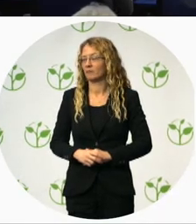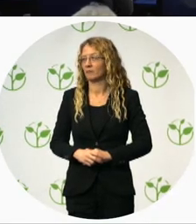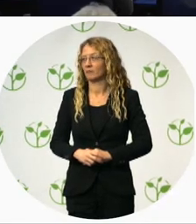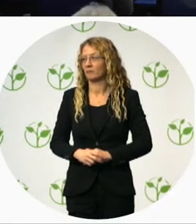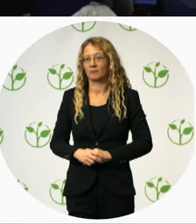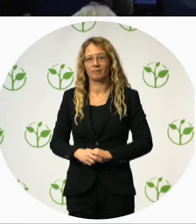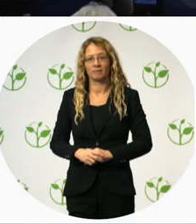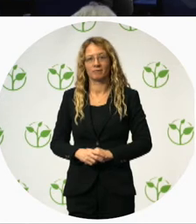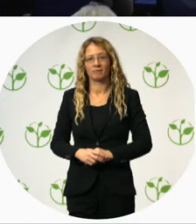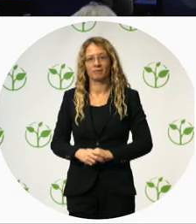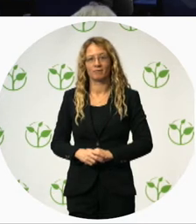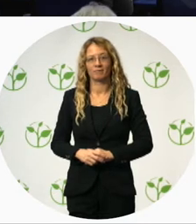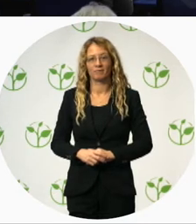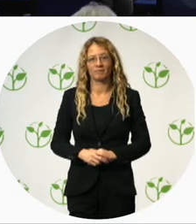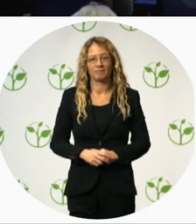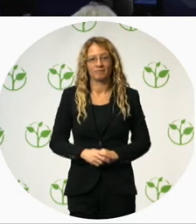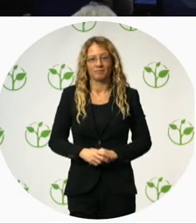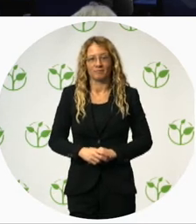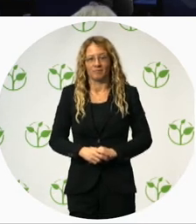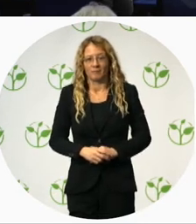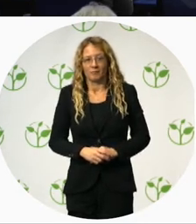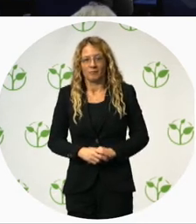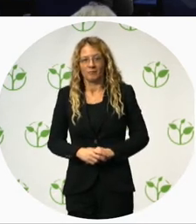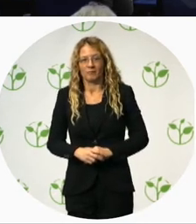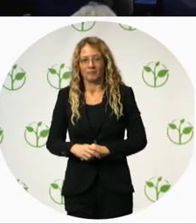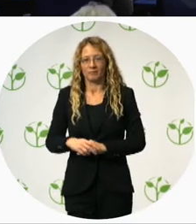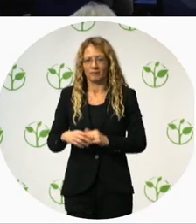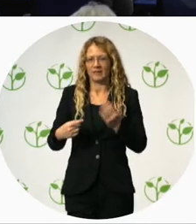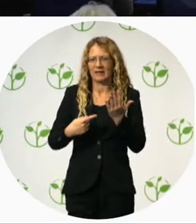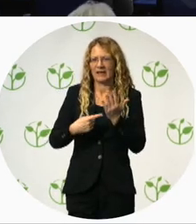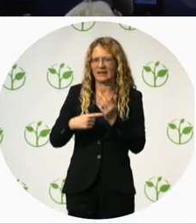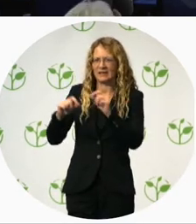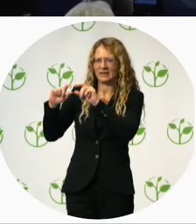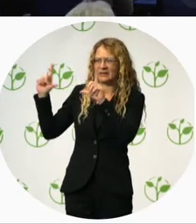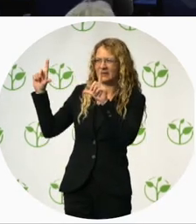Was Technik, wir sehen das auf den Monitoren nicht. Kann man das noch ändern?